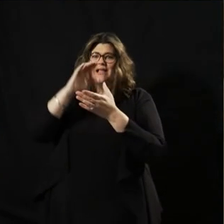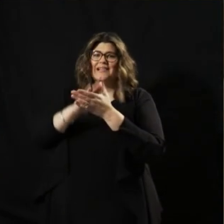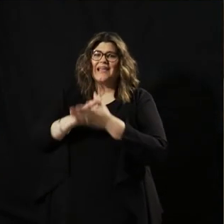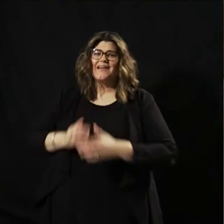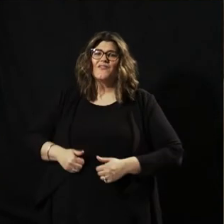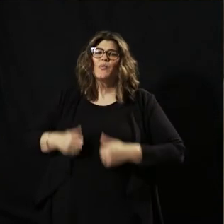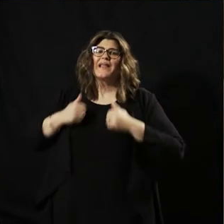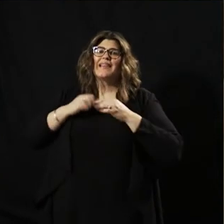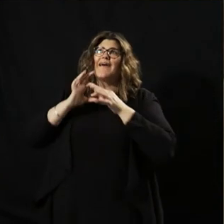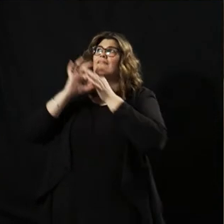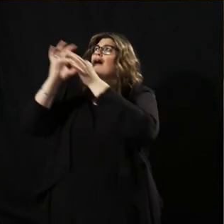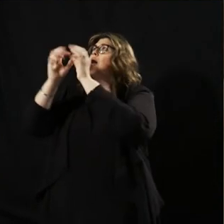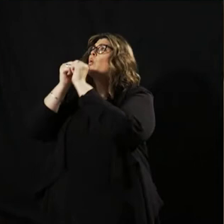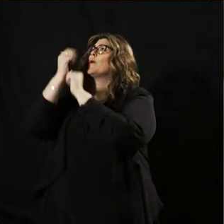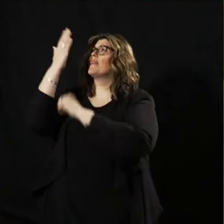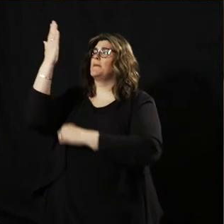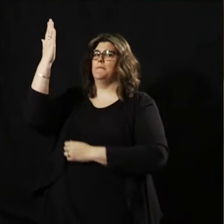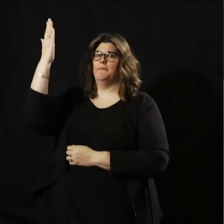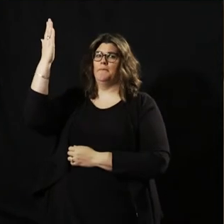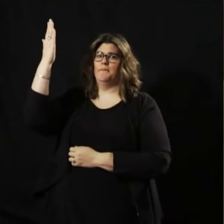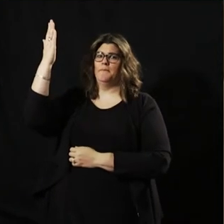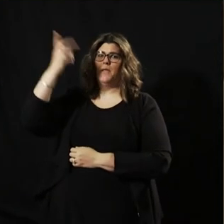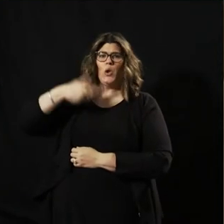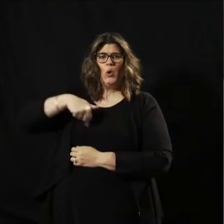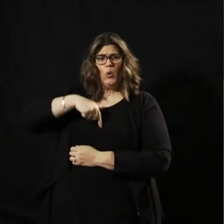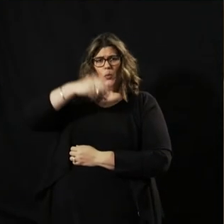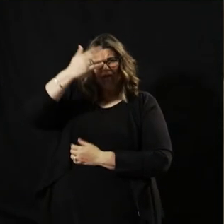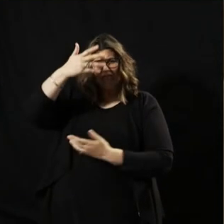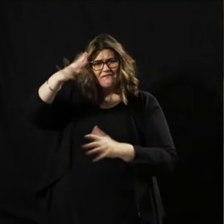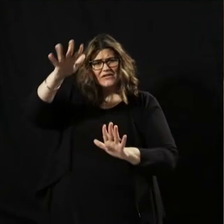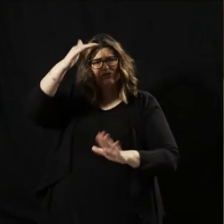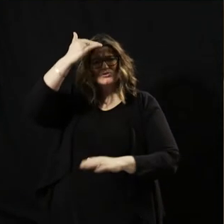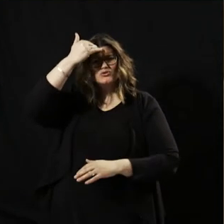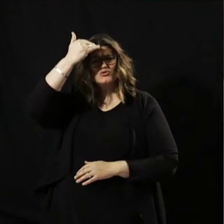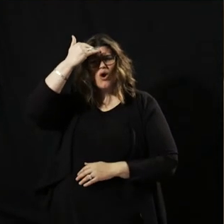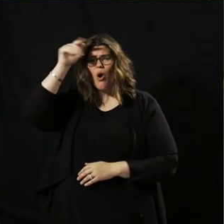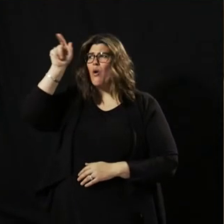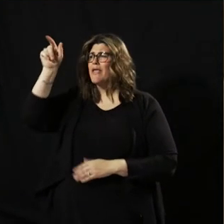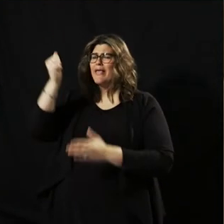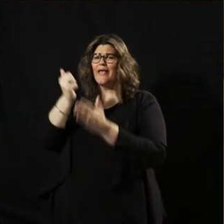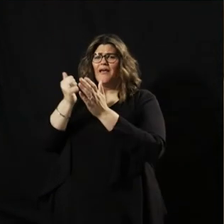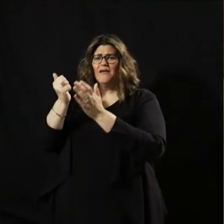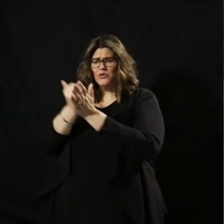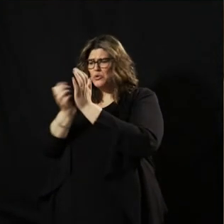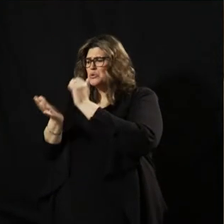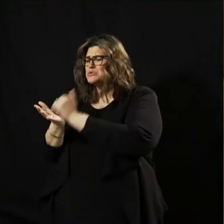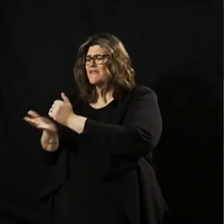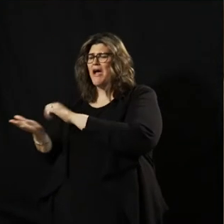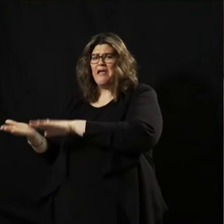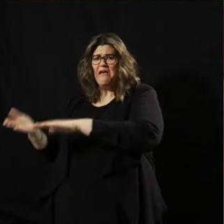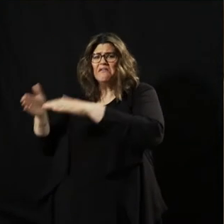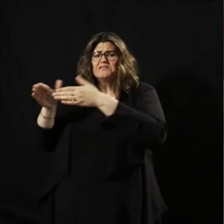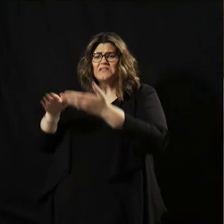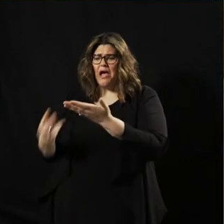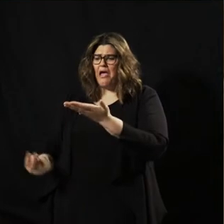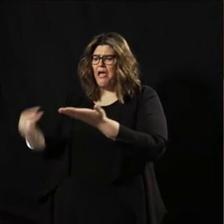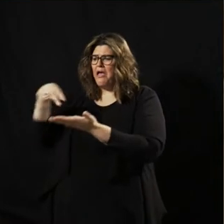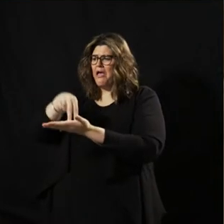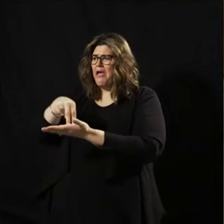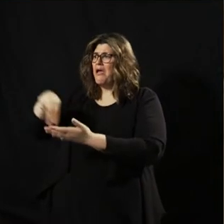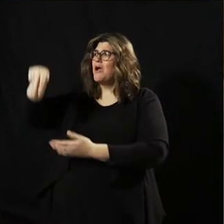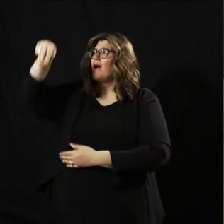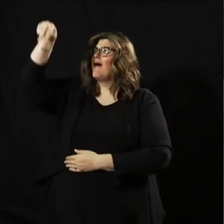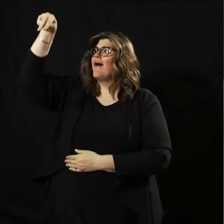him. We know that Christ, raised from the dead, dies no